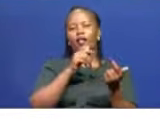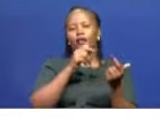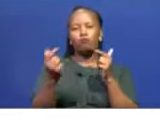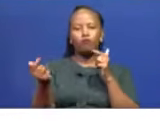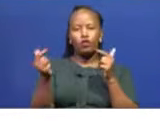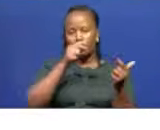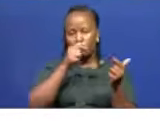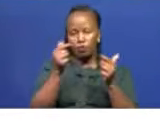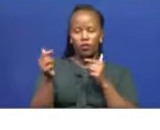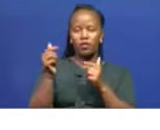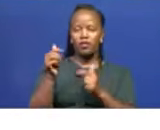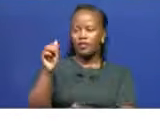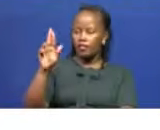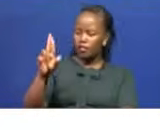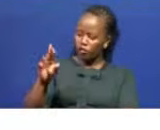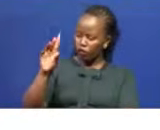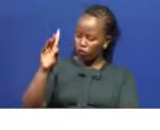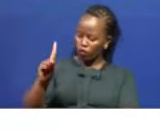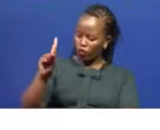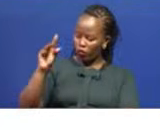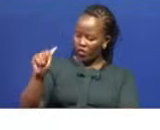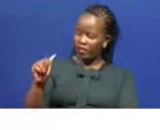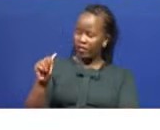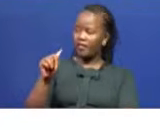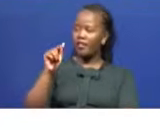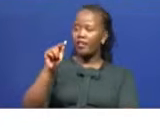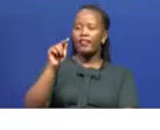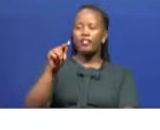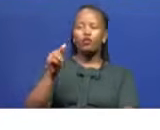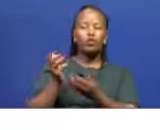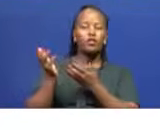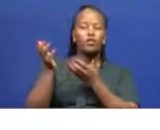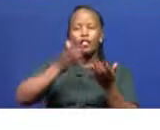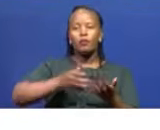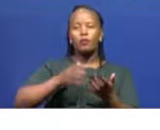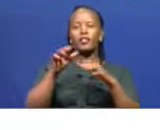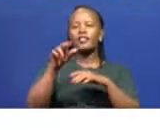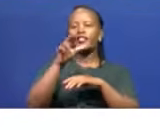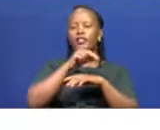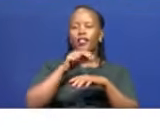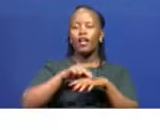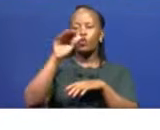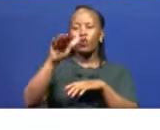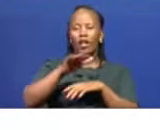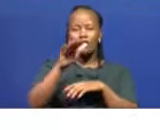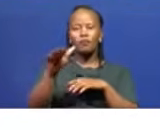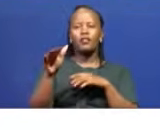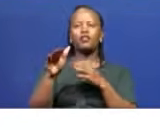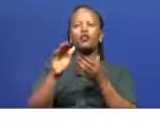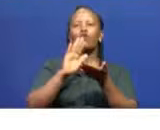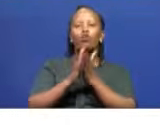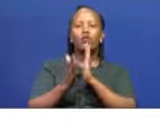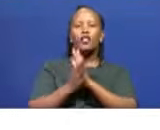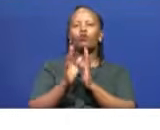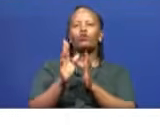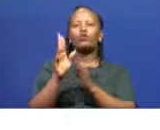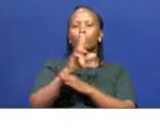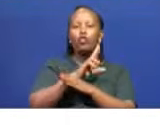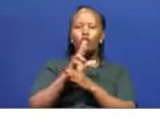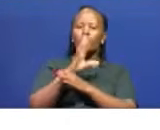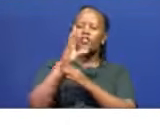United Democratic Alliance Party, was tabled before the National Assembly without exhaustion of internal